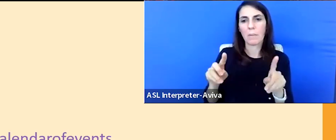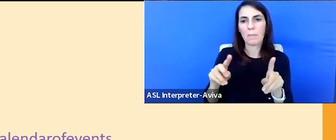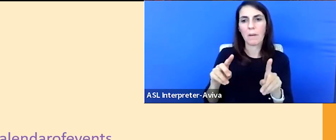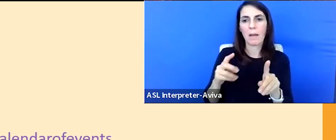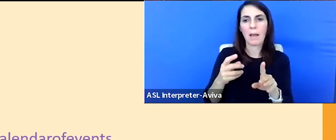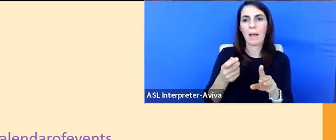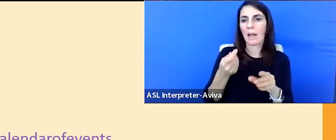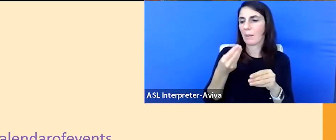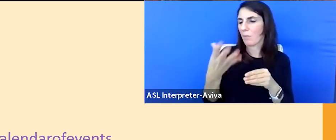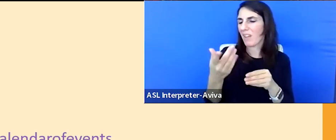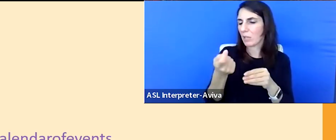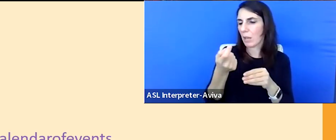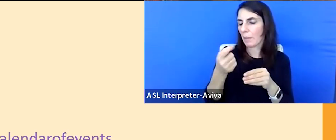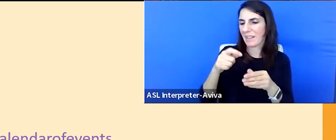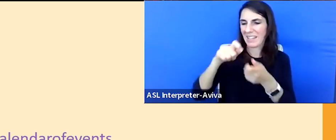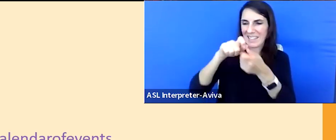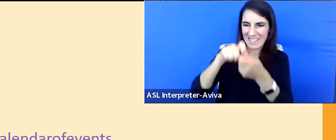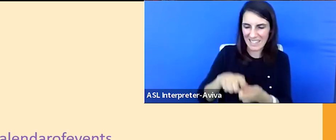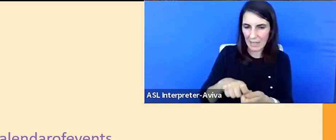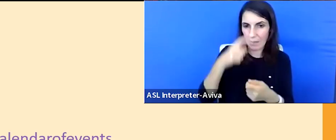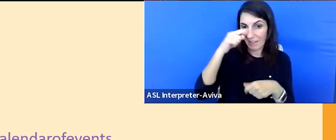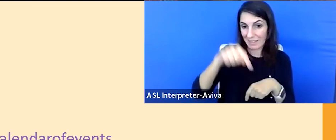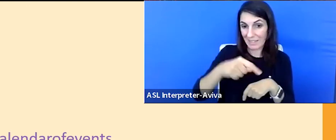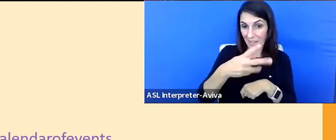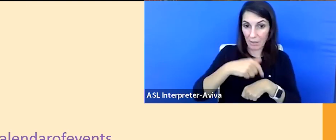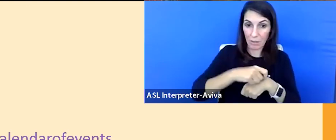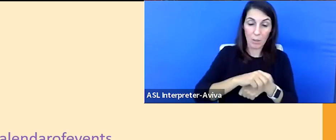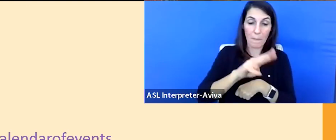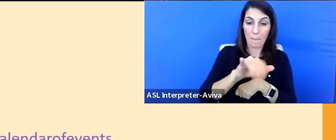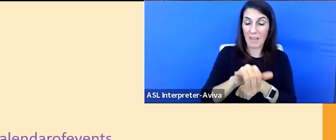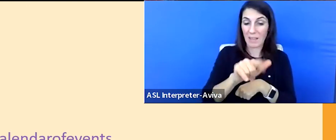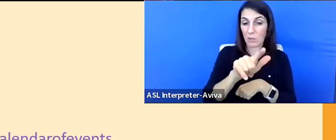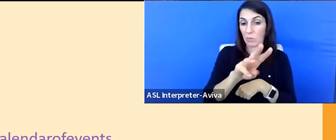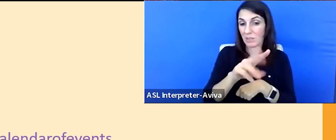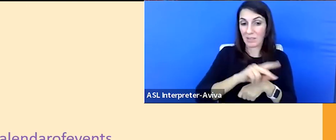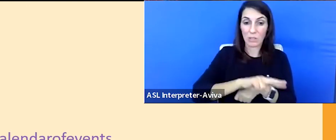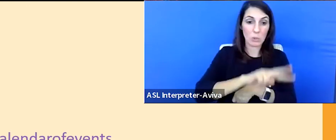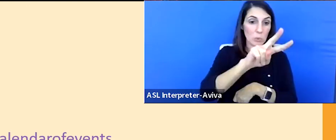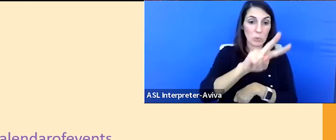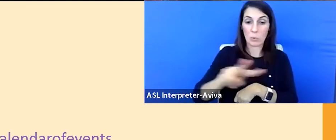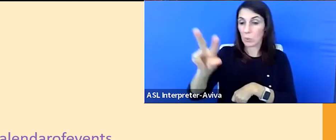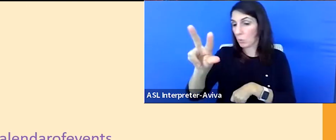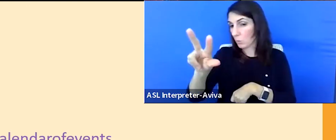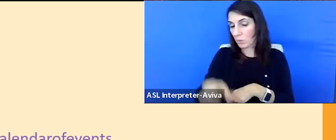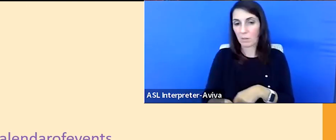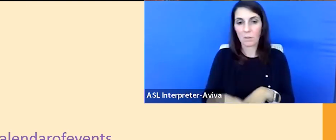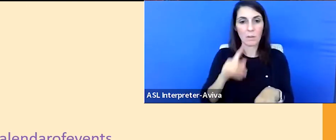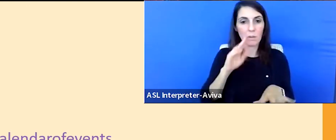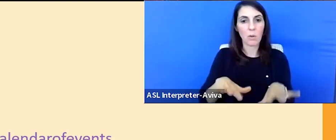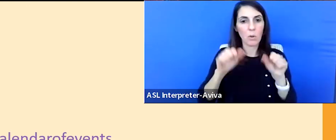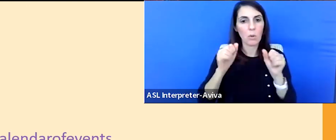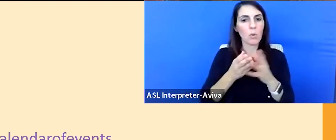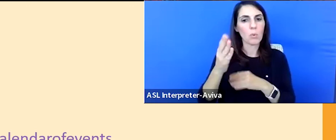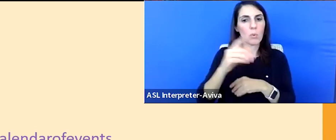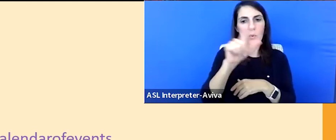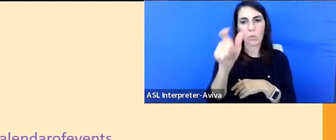little bit of detail, just the time. So it's going to be this Thursday, May 26th from 2 to 3 p.m. Going to be hosted via Zoom.